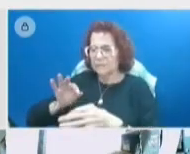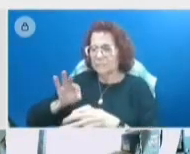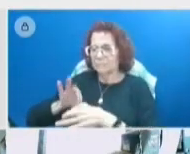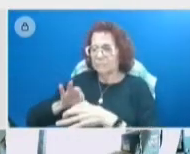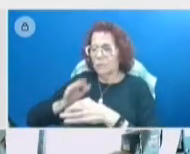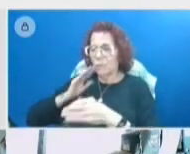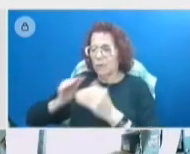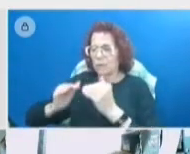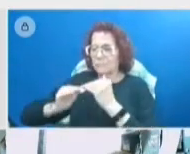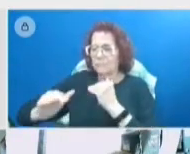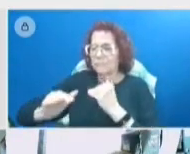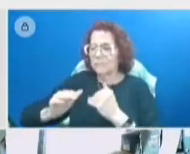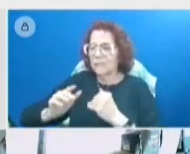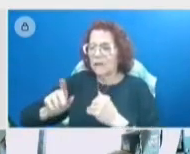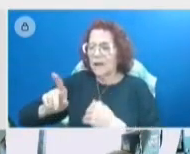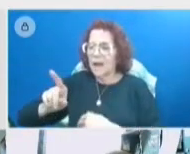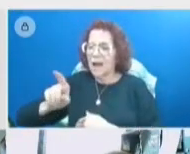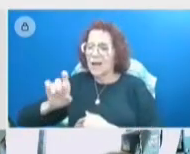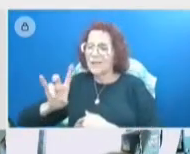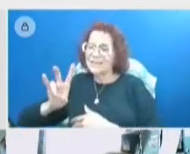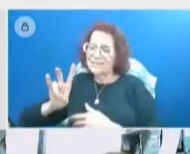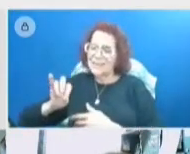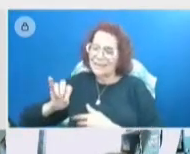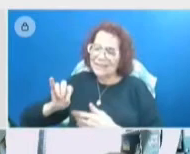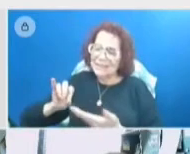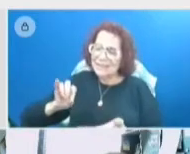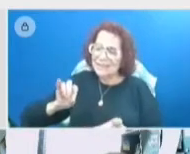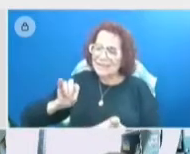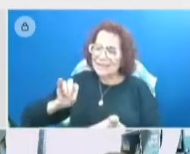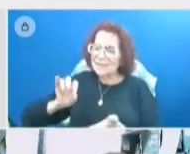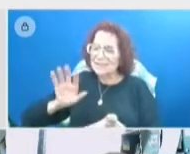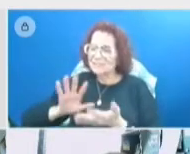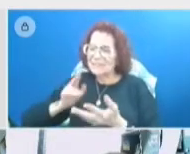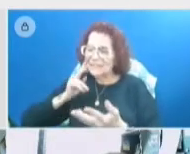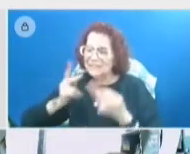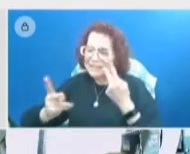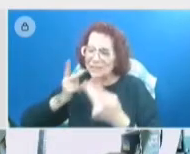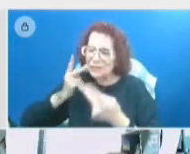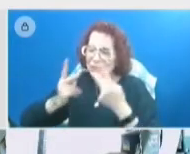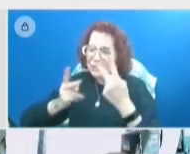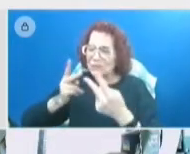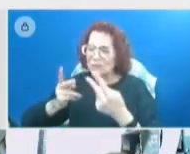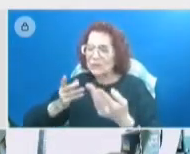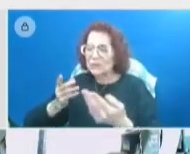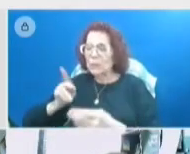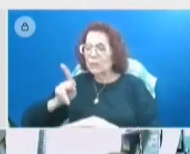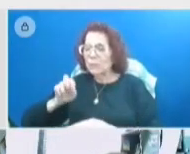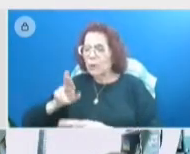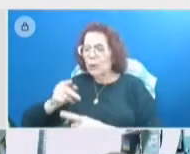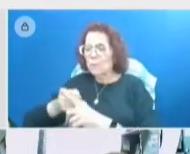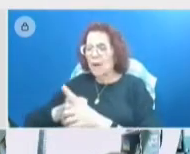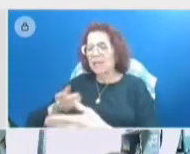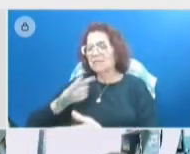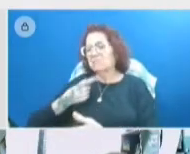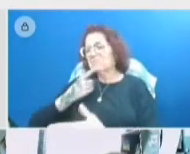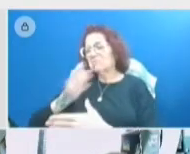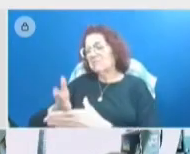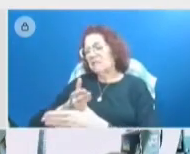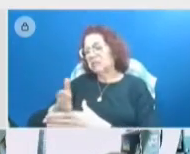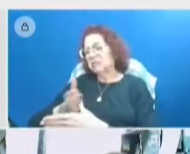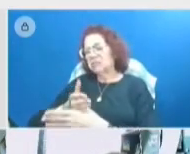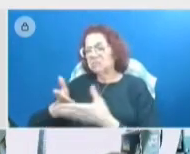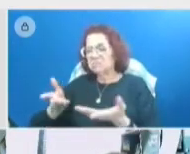170,000 views per month. They typically in that range during non-election periods, 170,000